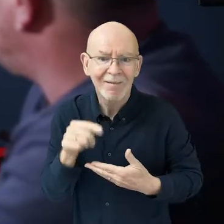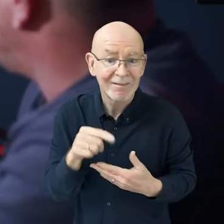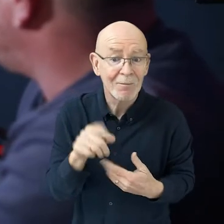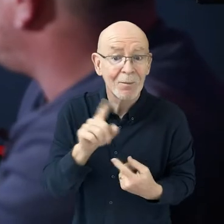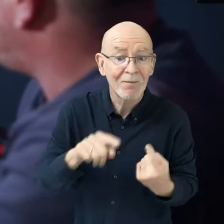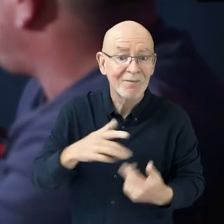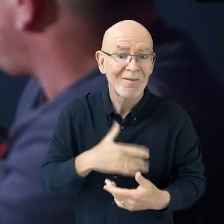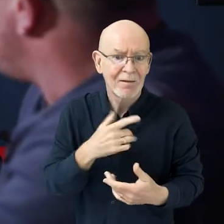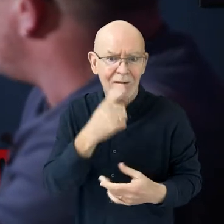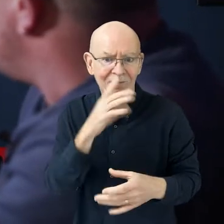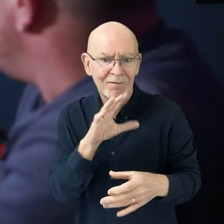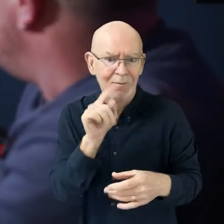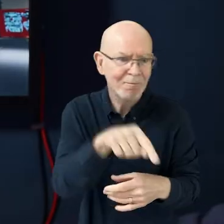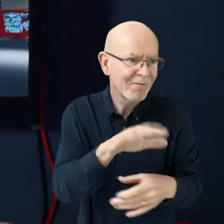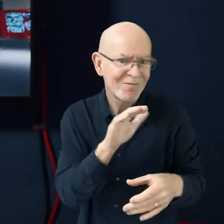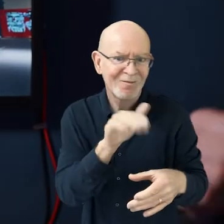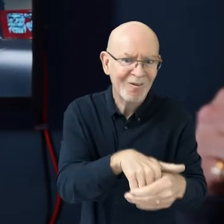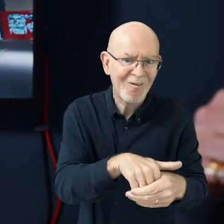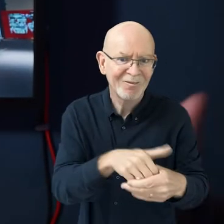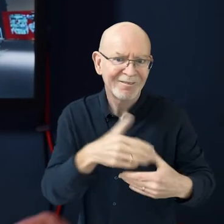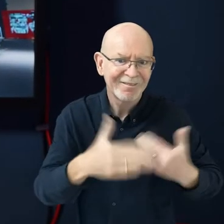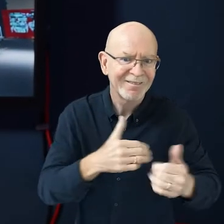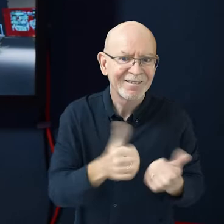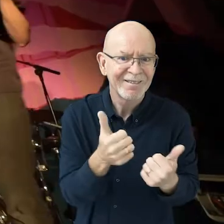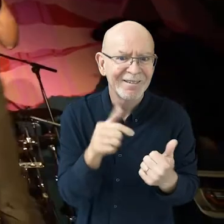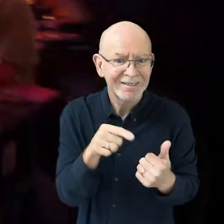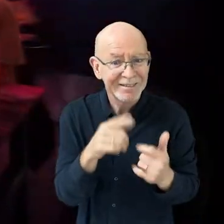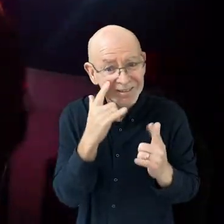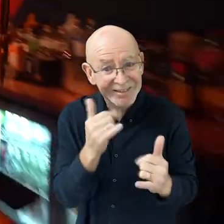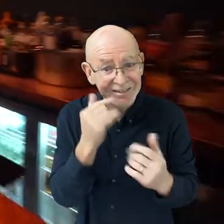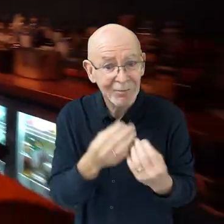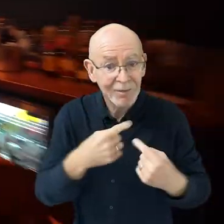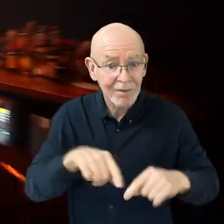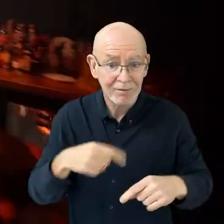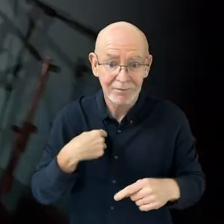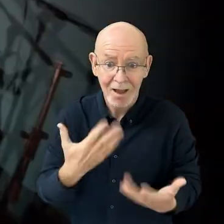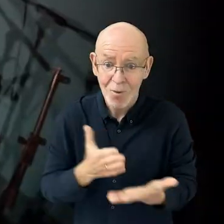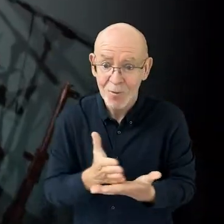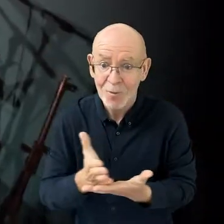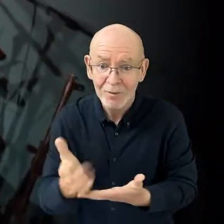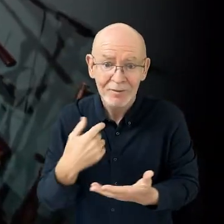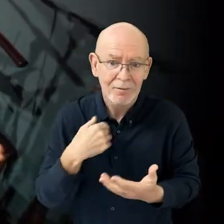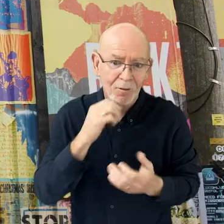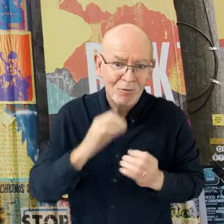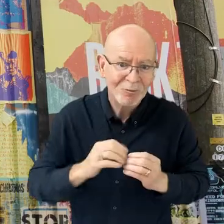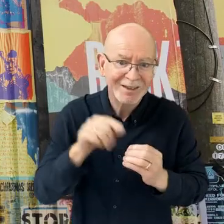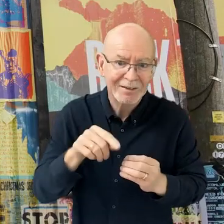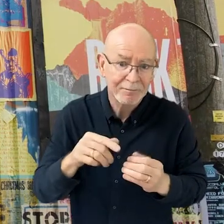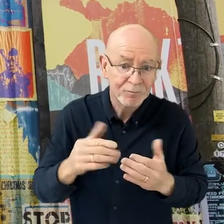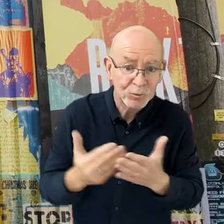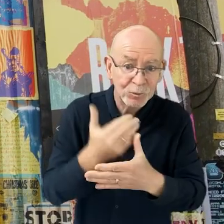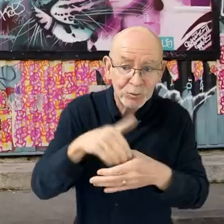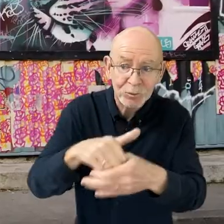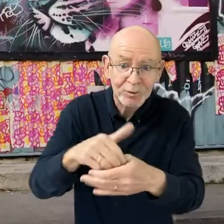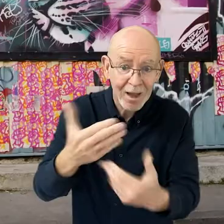and for people to feel that they can come and be involved and experiment with us on the journey that we're on. What we want to create